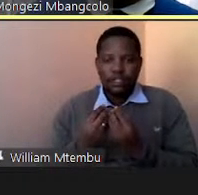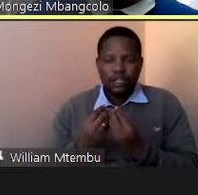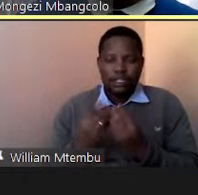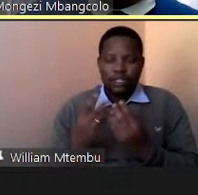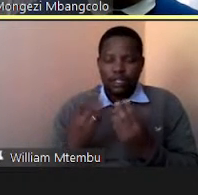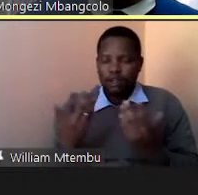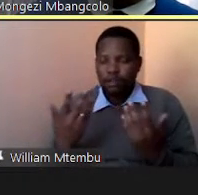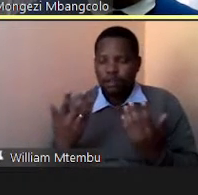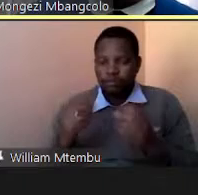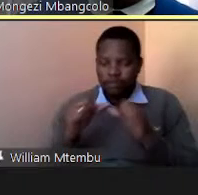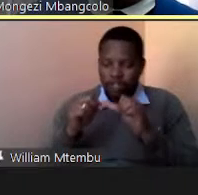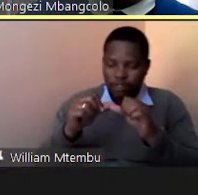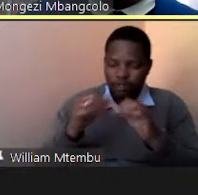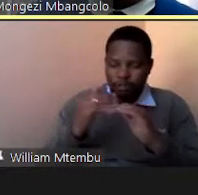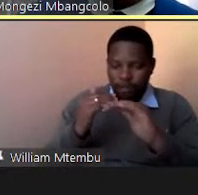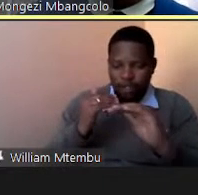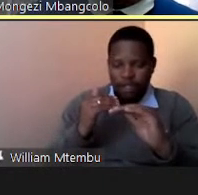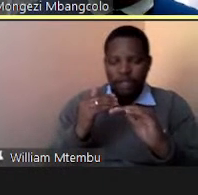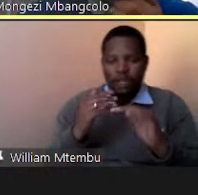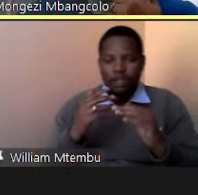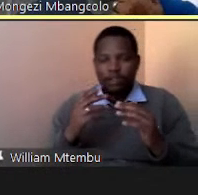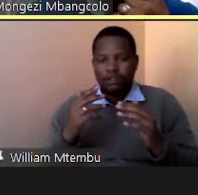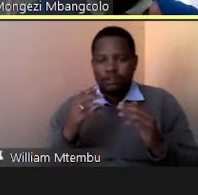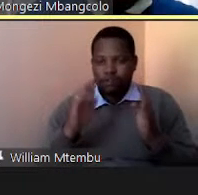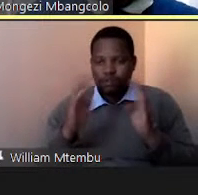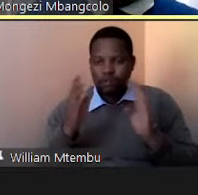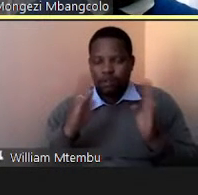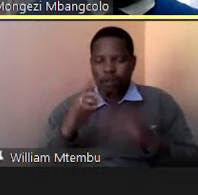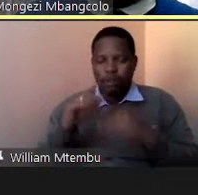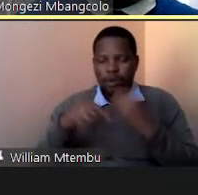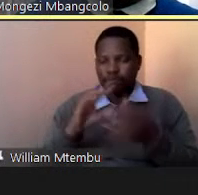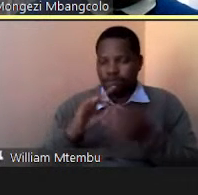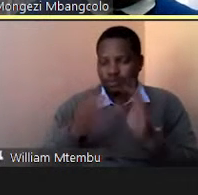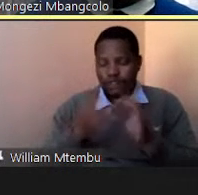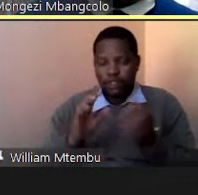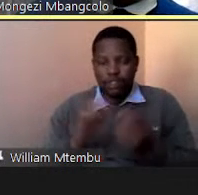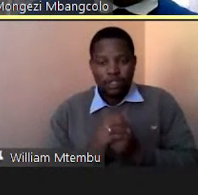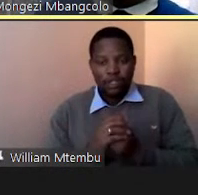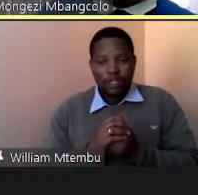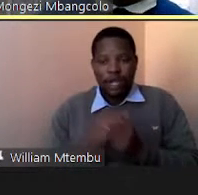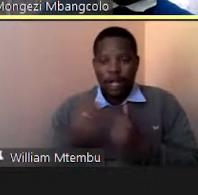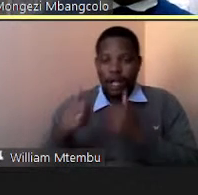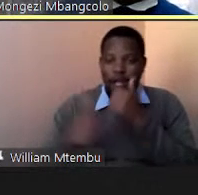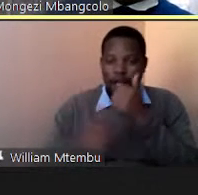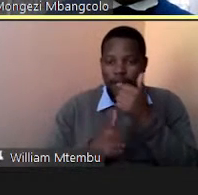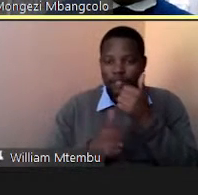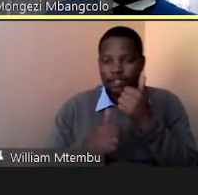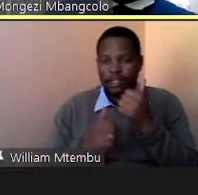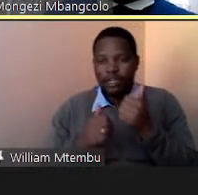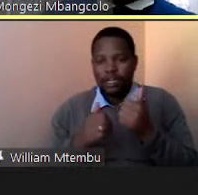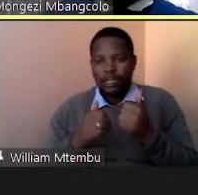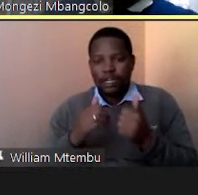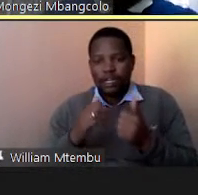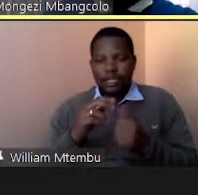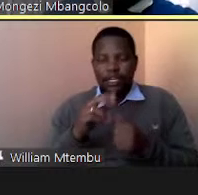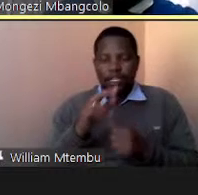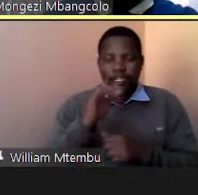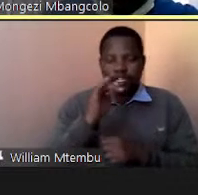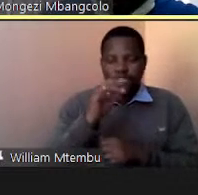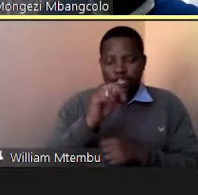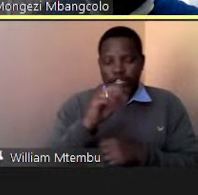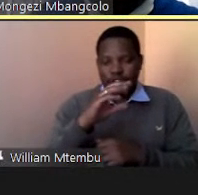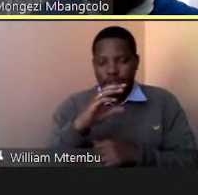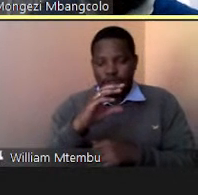sustainability, and competitiveness of value chain. Under inclusivity, there's an indication that there's missed the opportunity